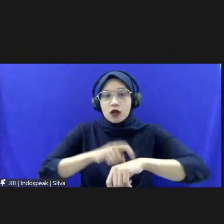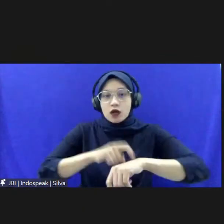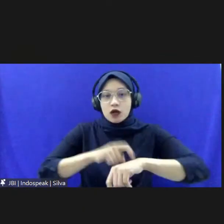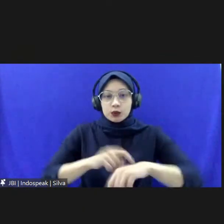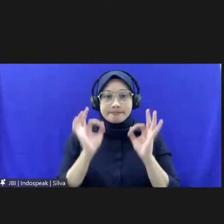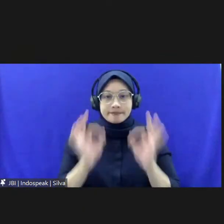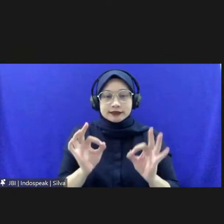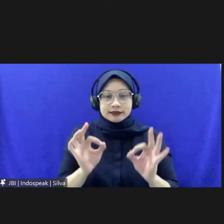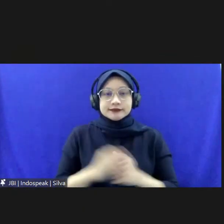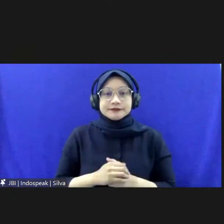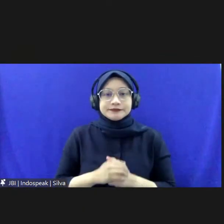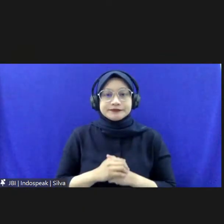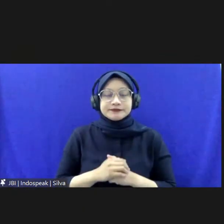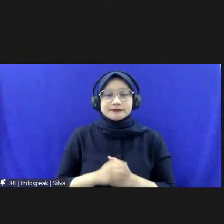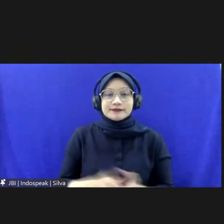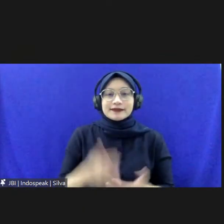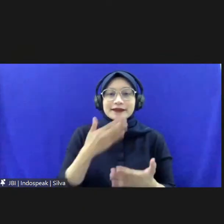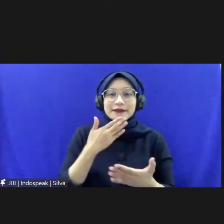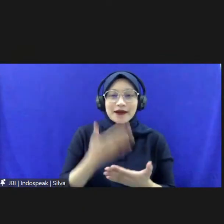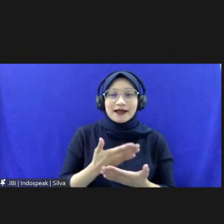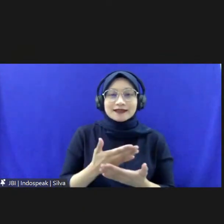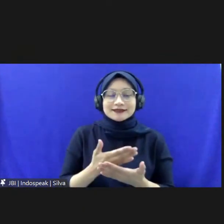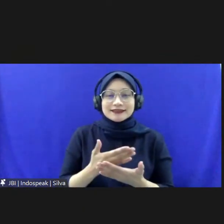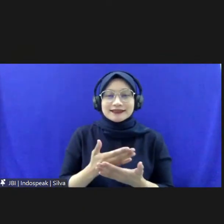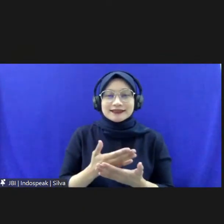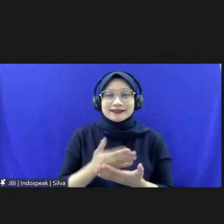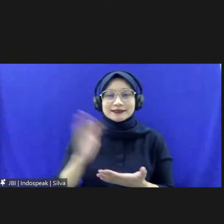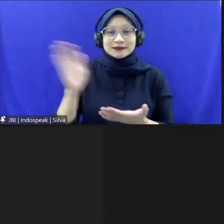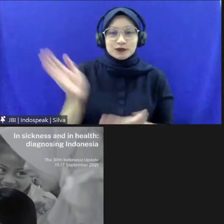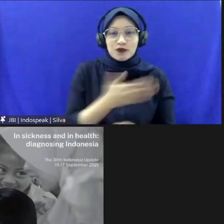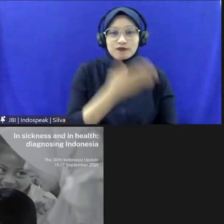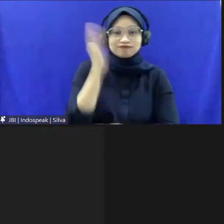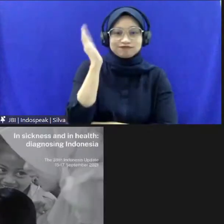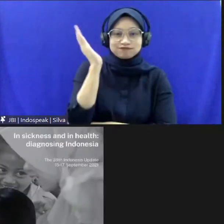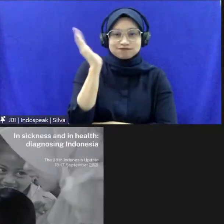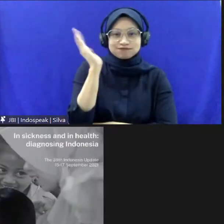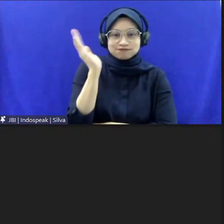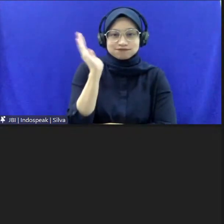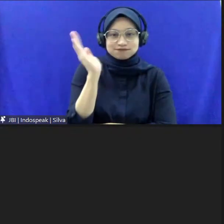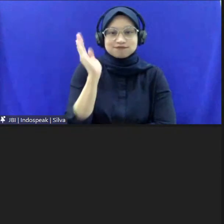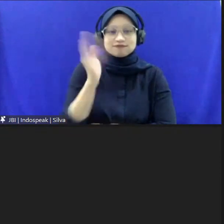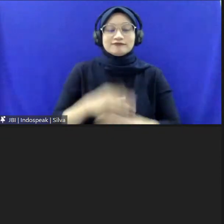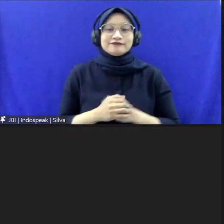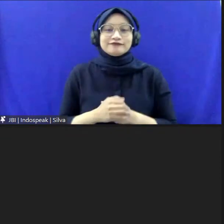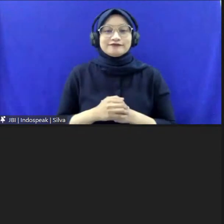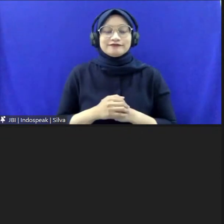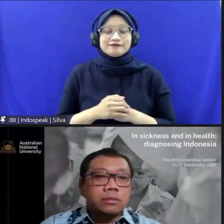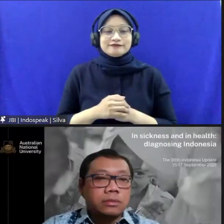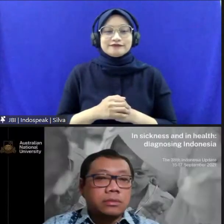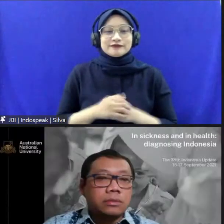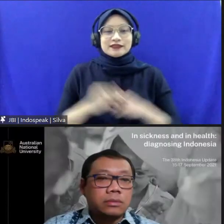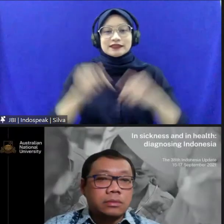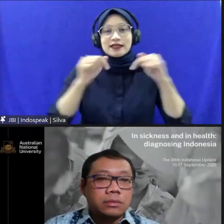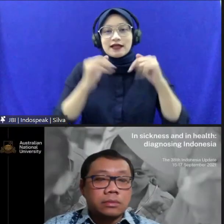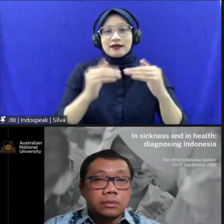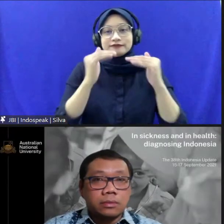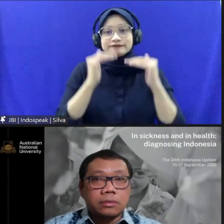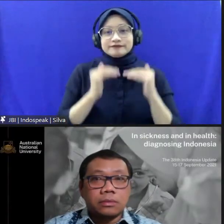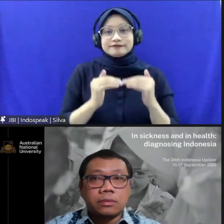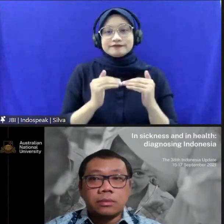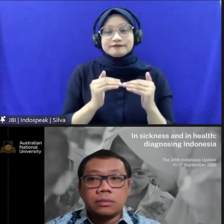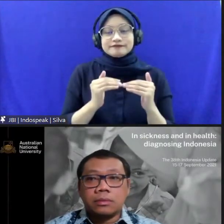Thank you all for the great presentations, three of you. Now let's move on to the